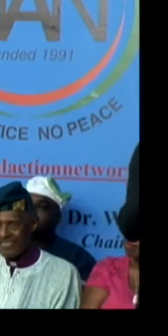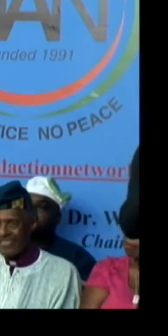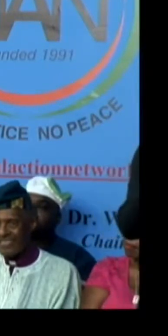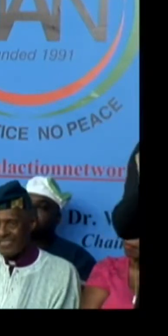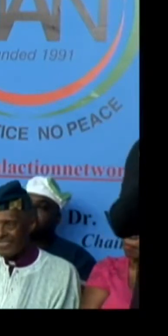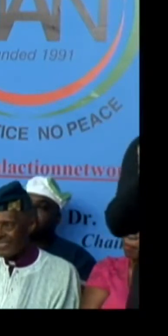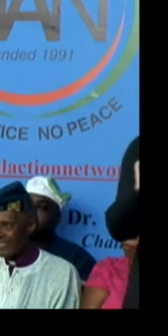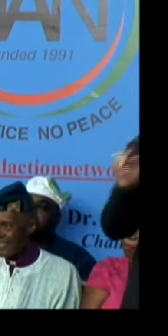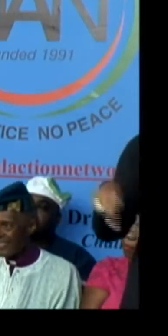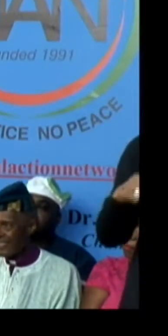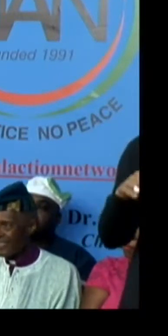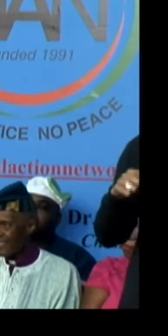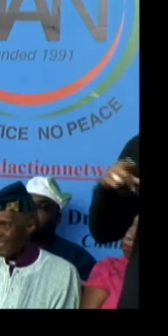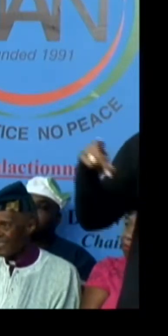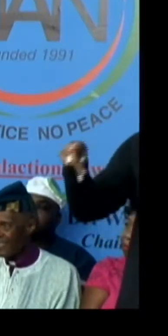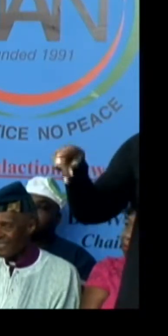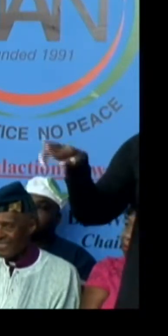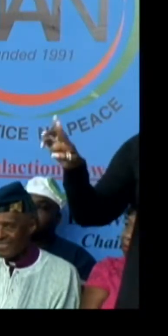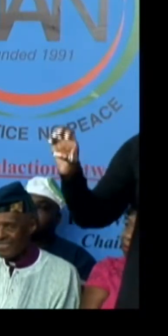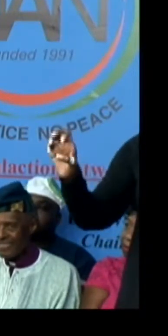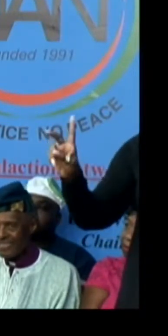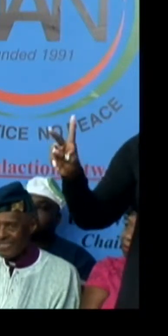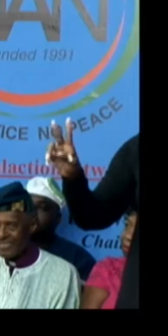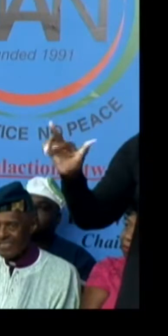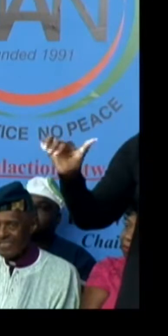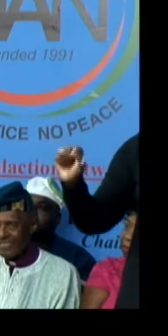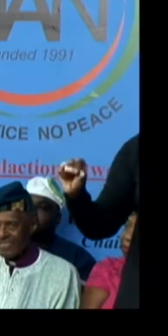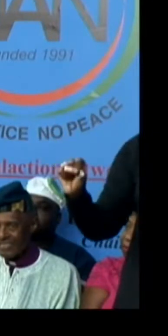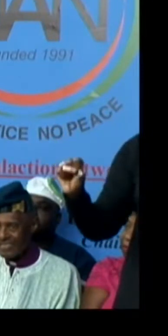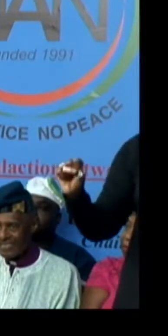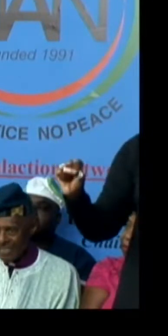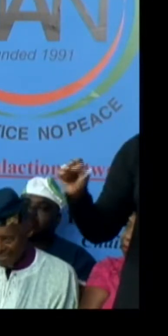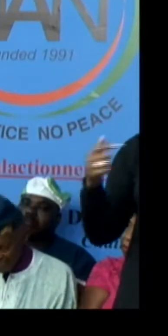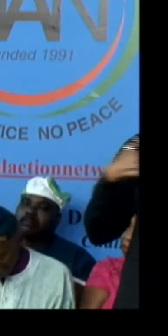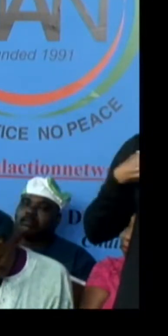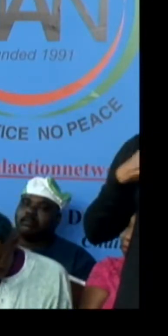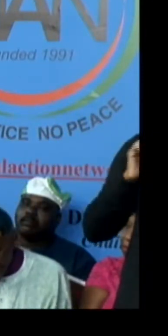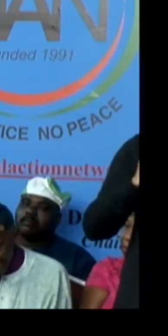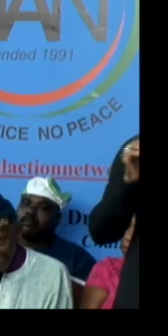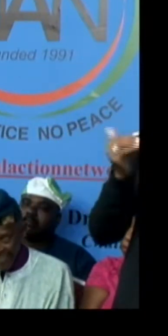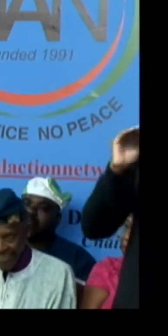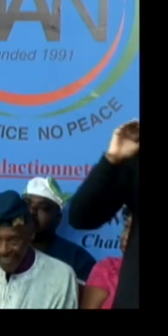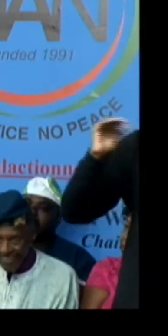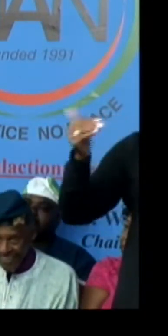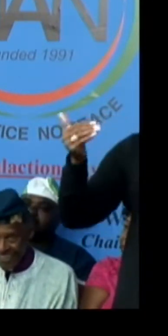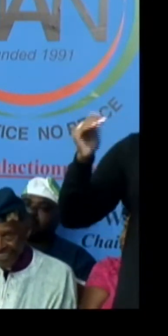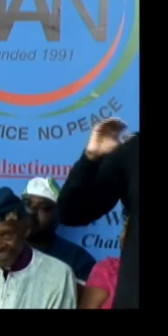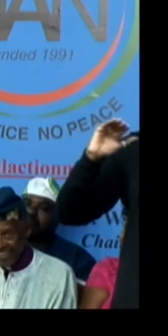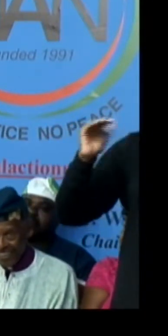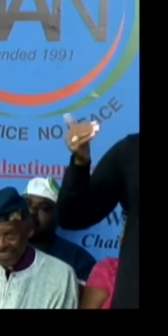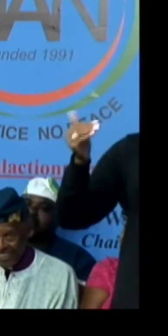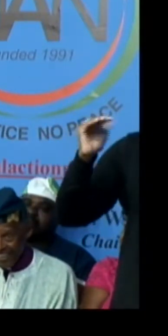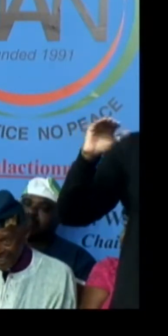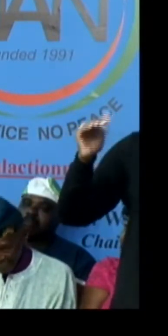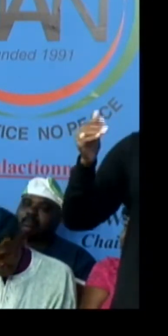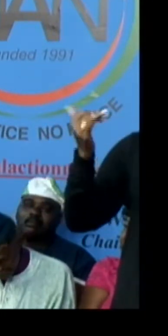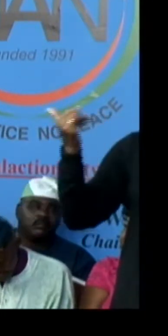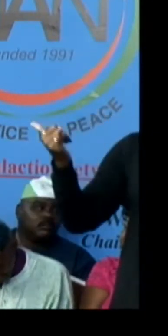other. But now it done turned into just the hayfields. They just run around hacking and